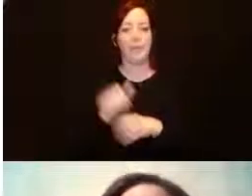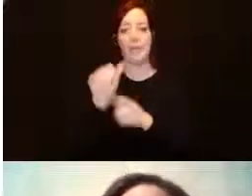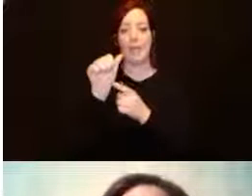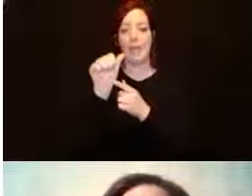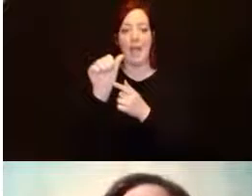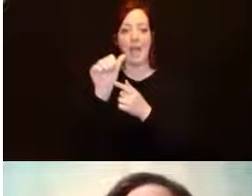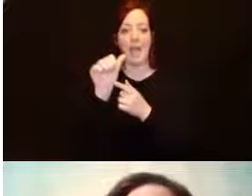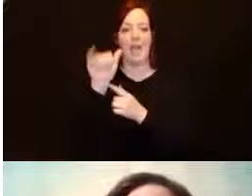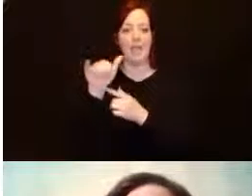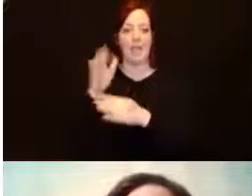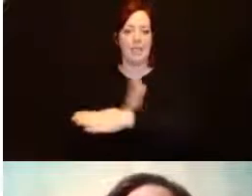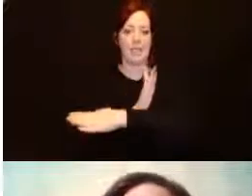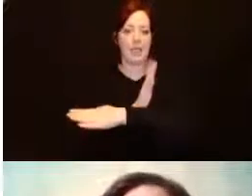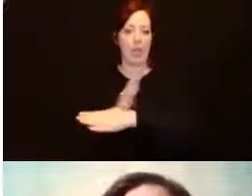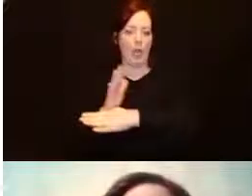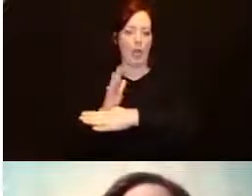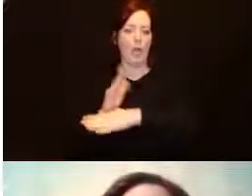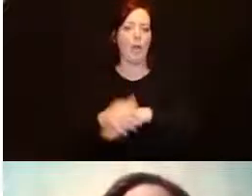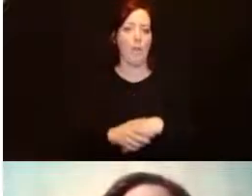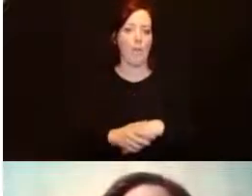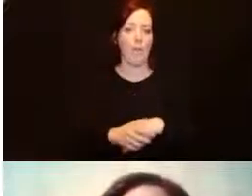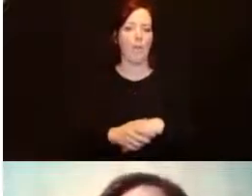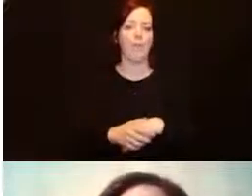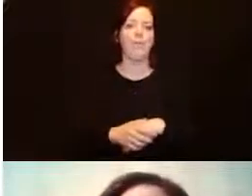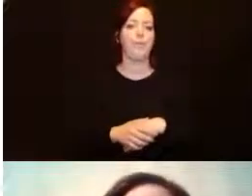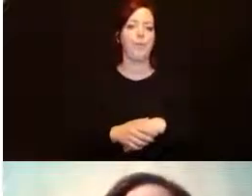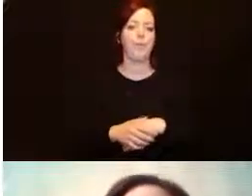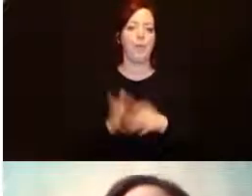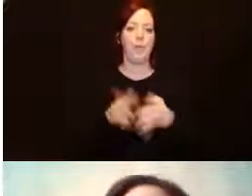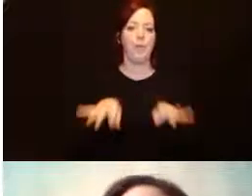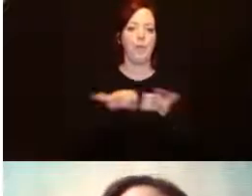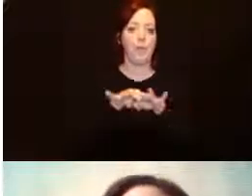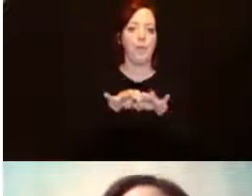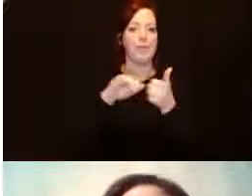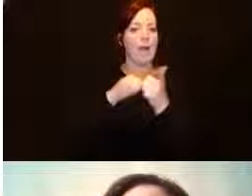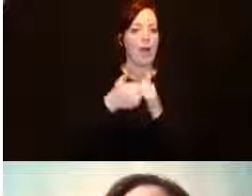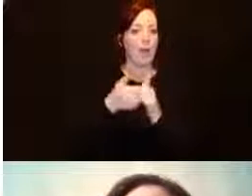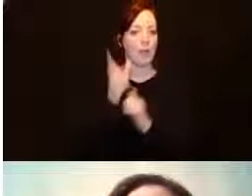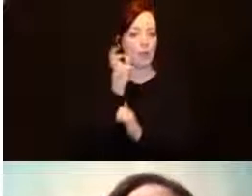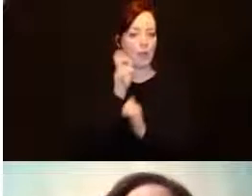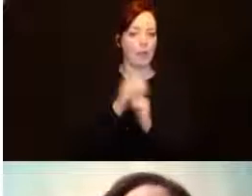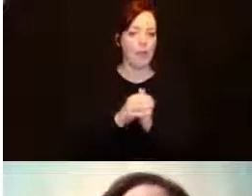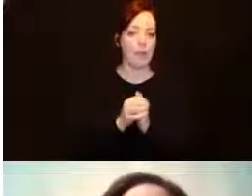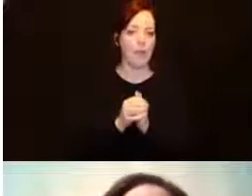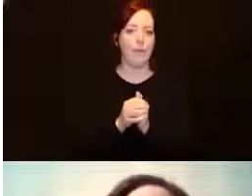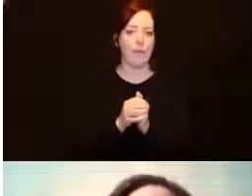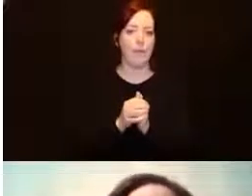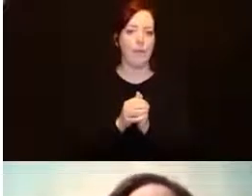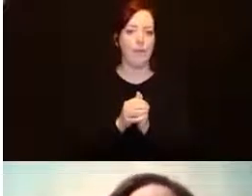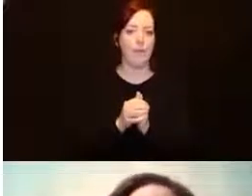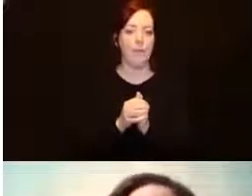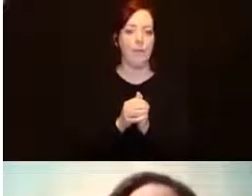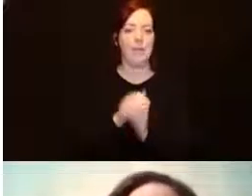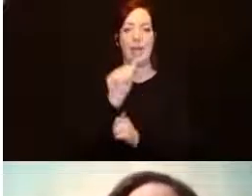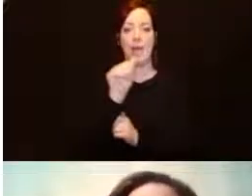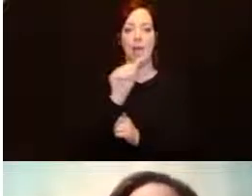is most relevant to how we hear. There are several scales, the A, the B, and the C. But the A